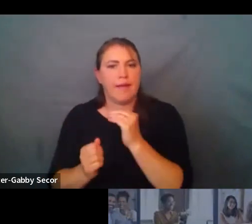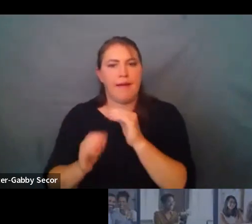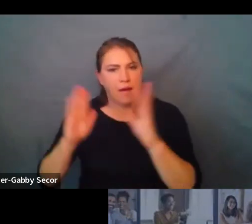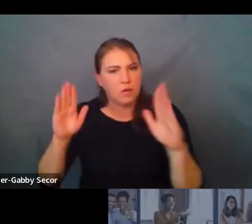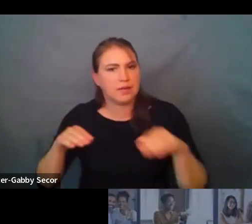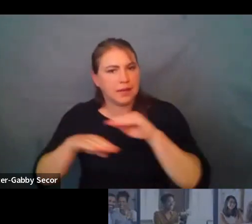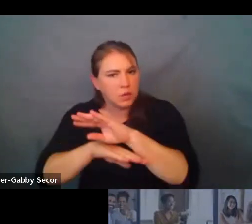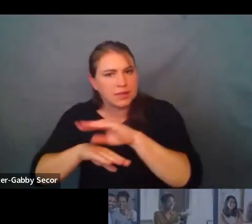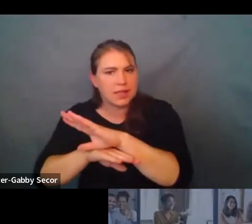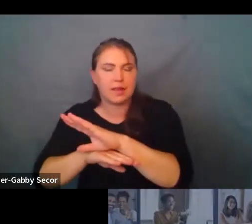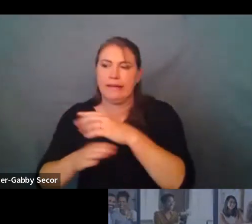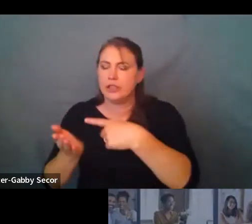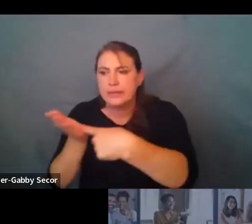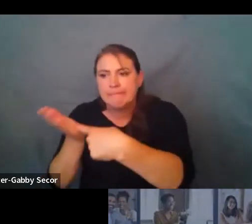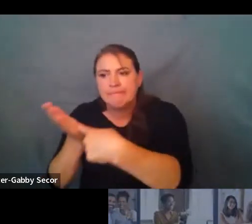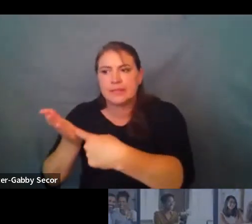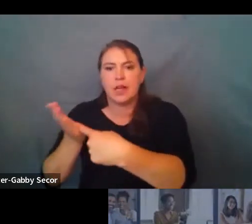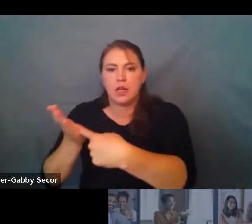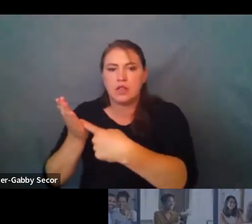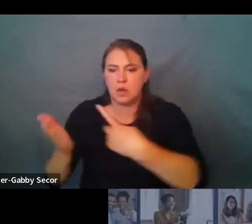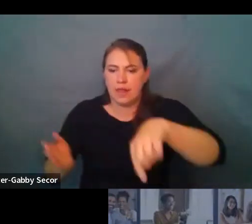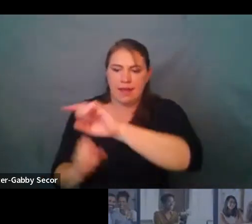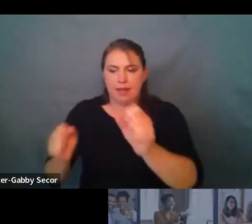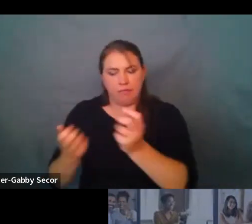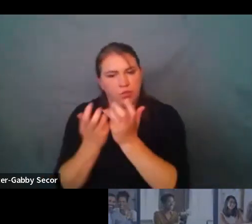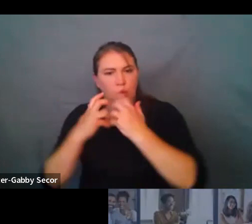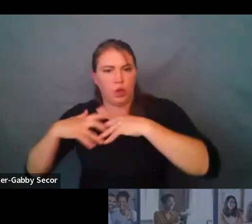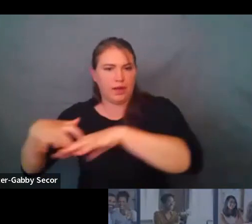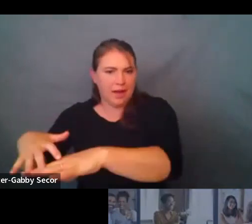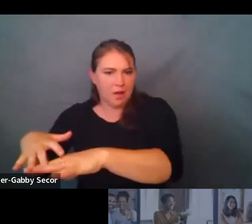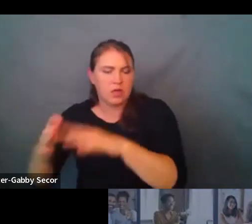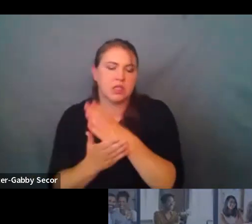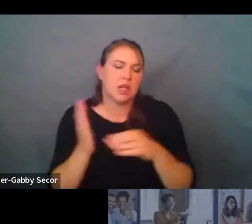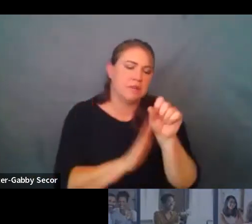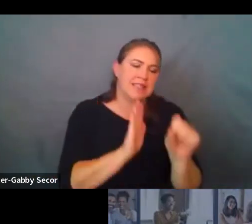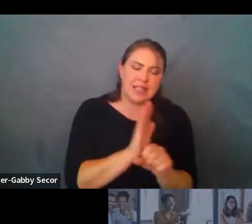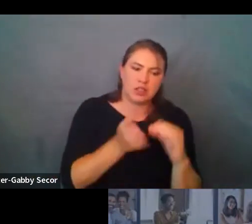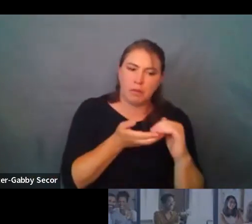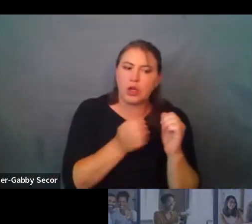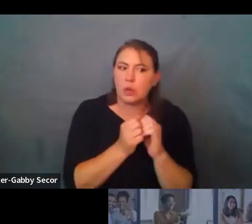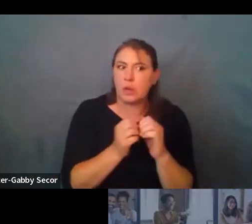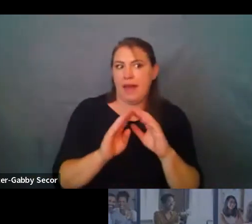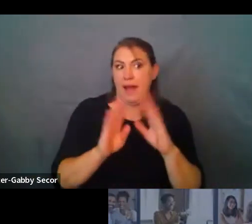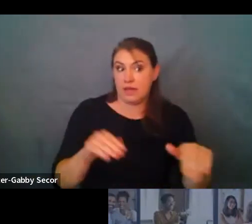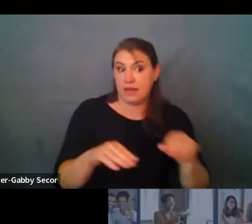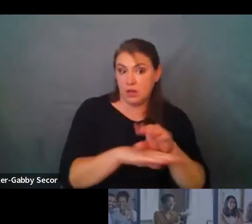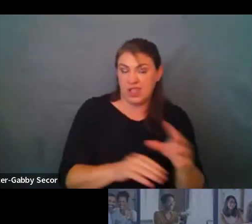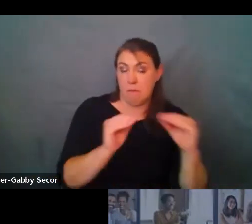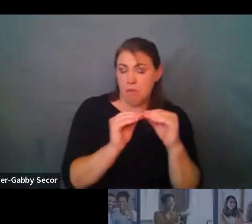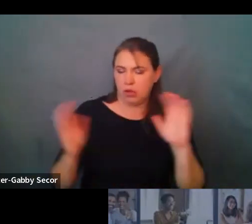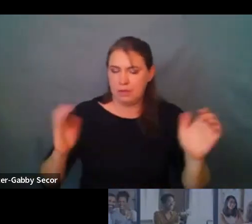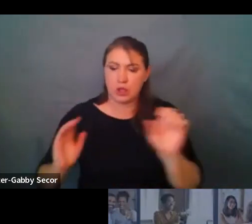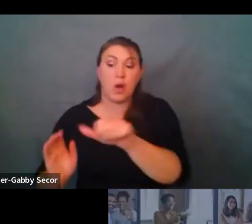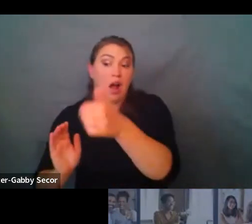them discuss that so that they can work that out, because there are some states that have partnered with housing counselors more, and they can discuss those other states why they have done